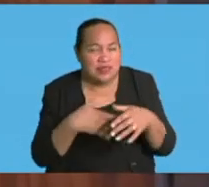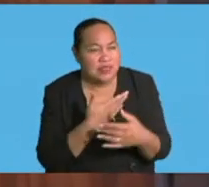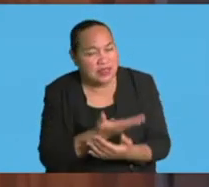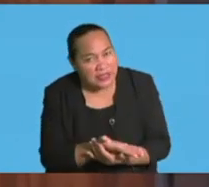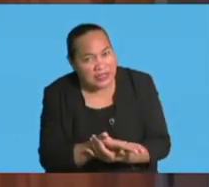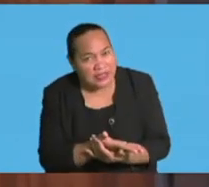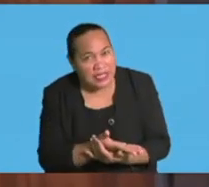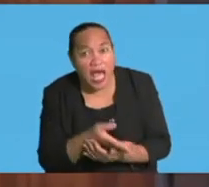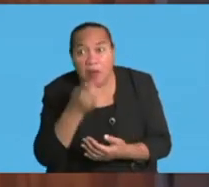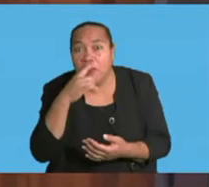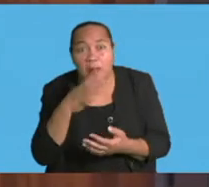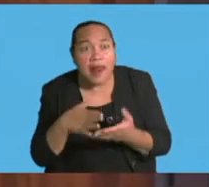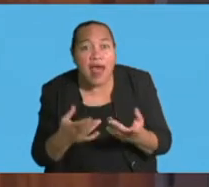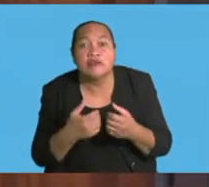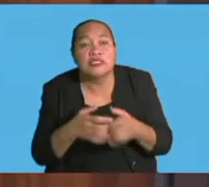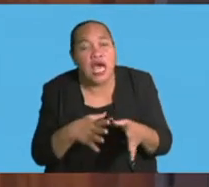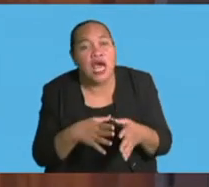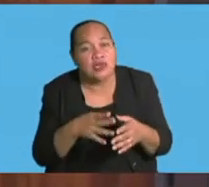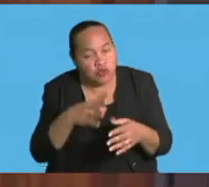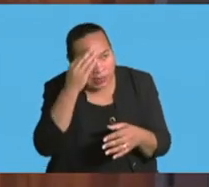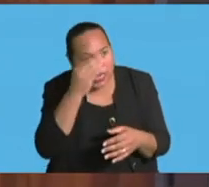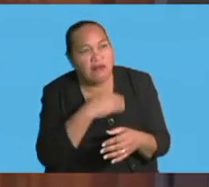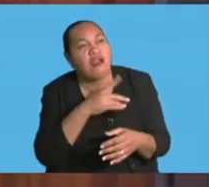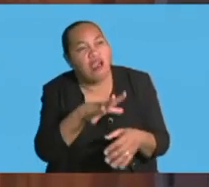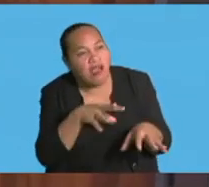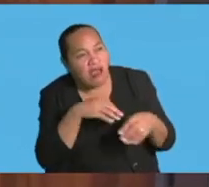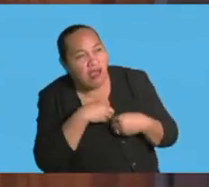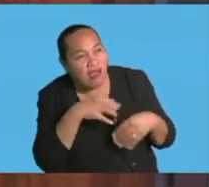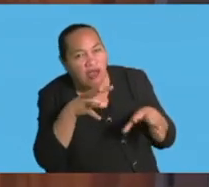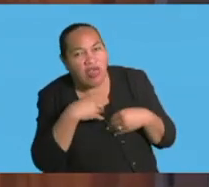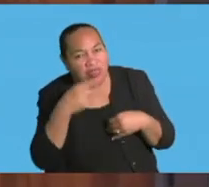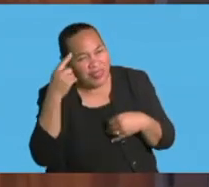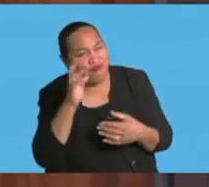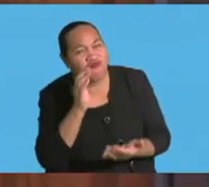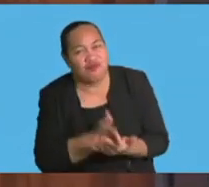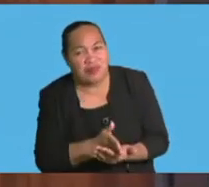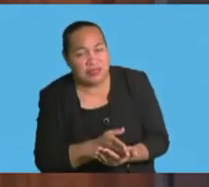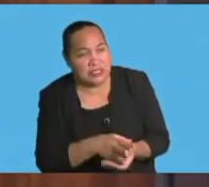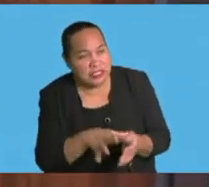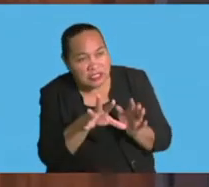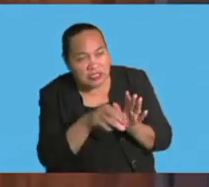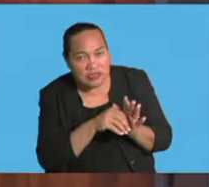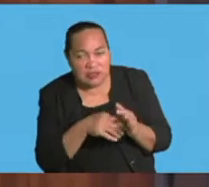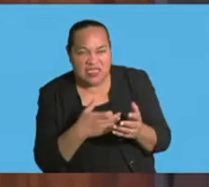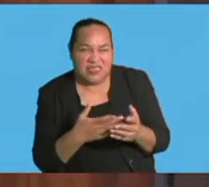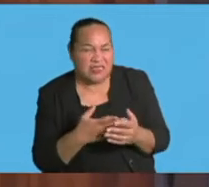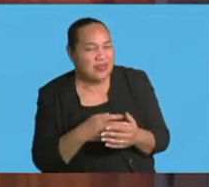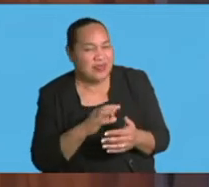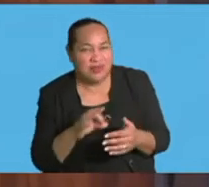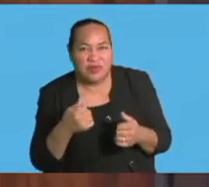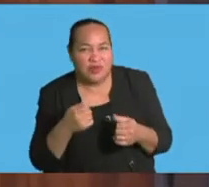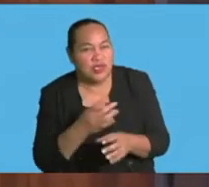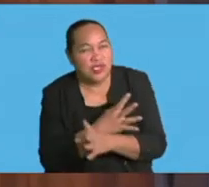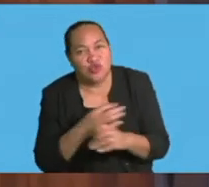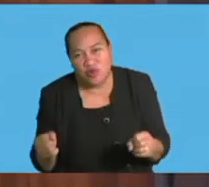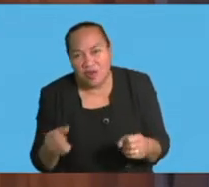people actually start believing in those lies. And that is what is damaging, Mr. Speaker, sir.